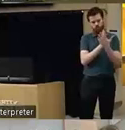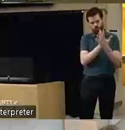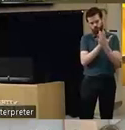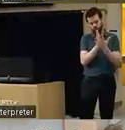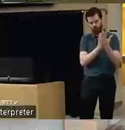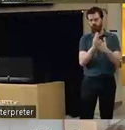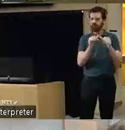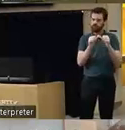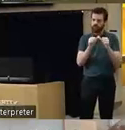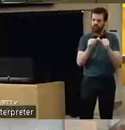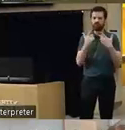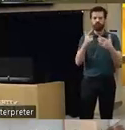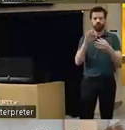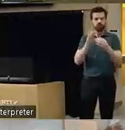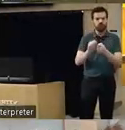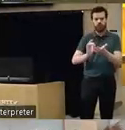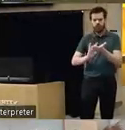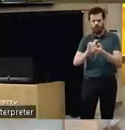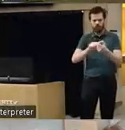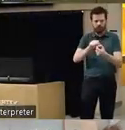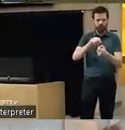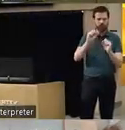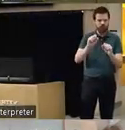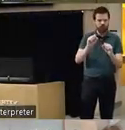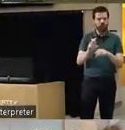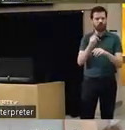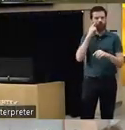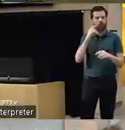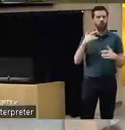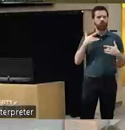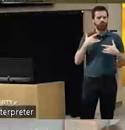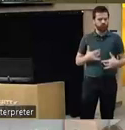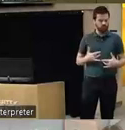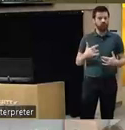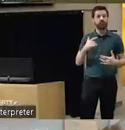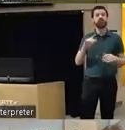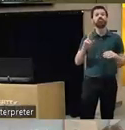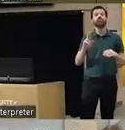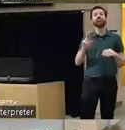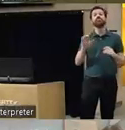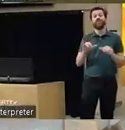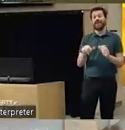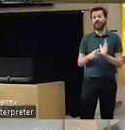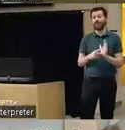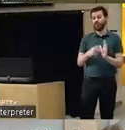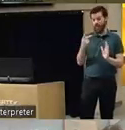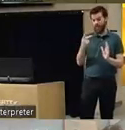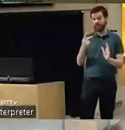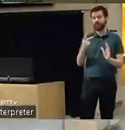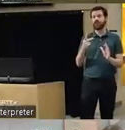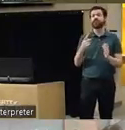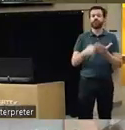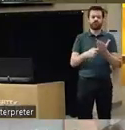advanced psychopharmacology on depression. And the idea is that in doing that twice a year and covering all the diagnoses,